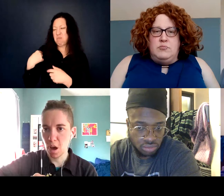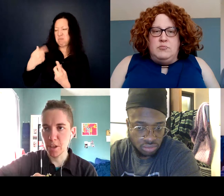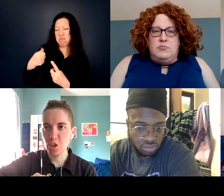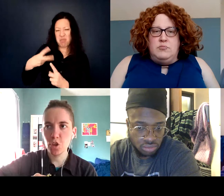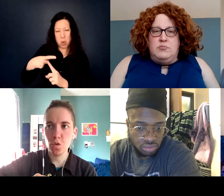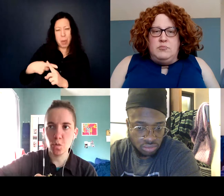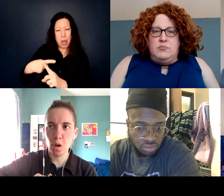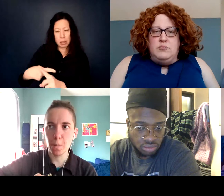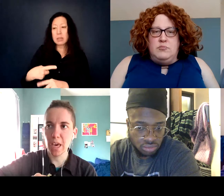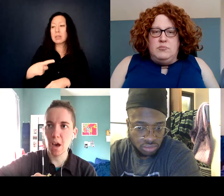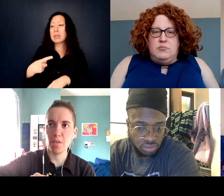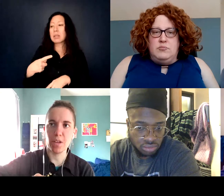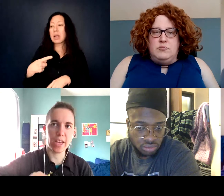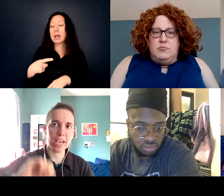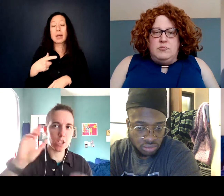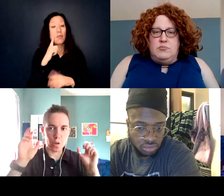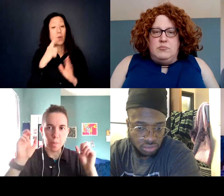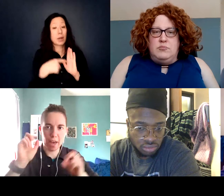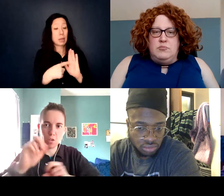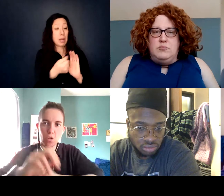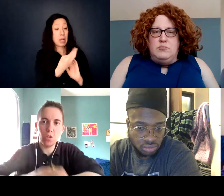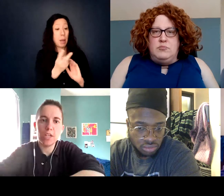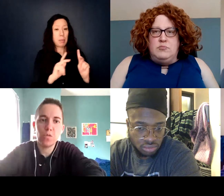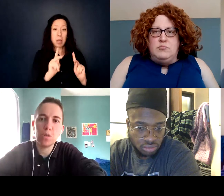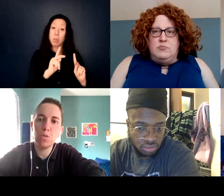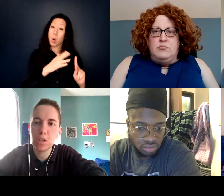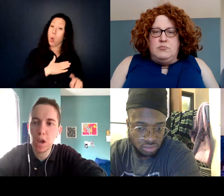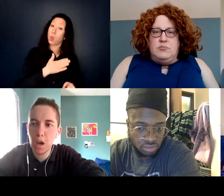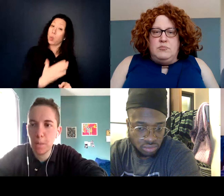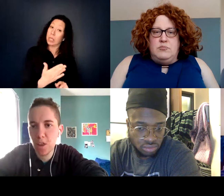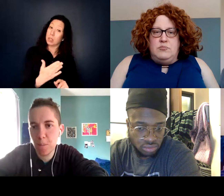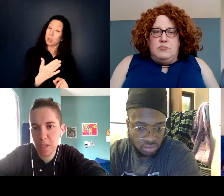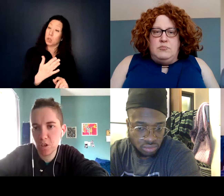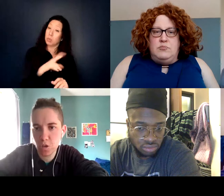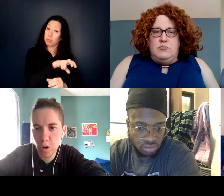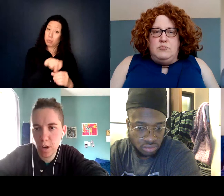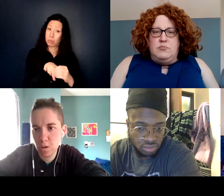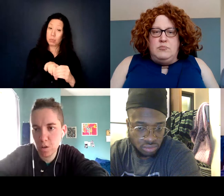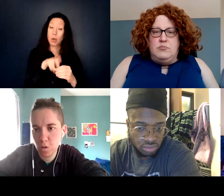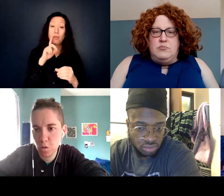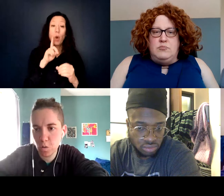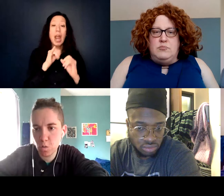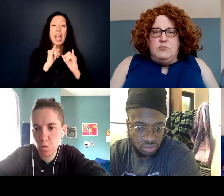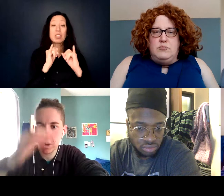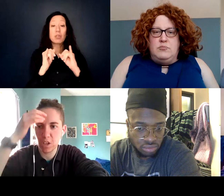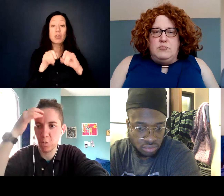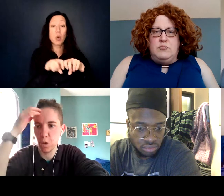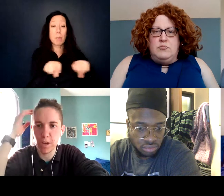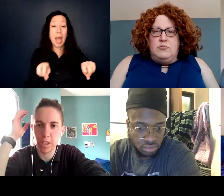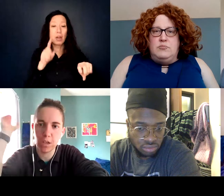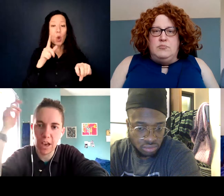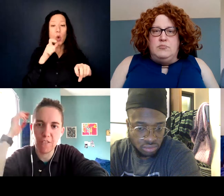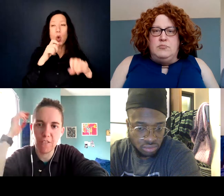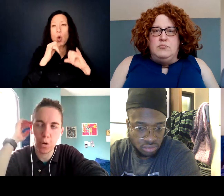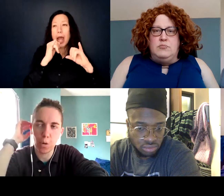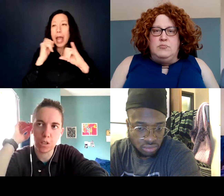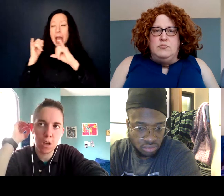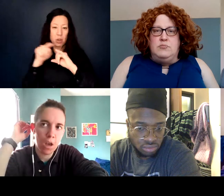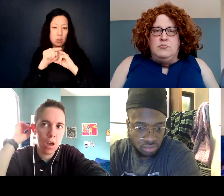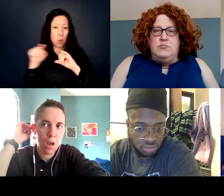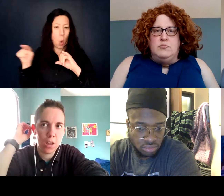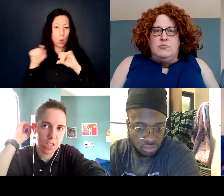willing to be on the like interview panel who interviews the potential trainers, because we're going to